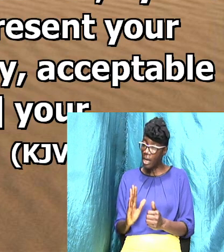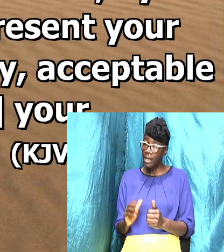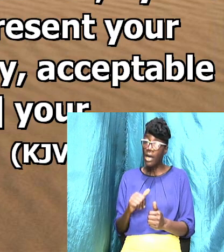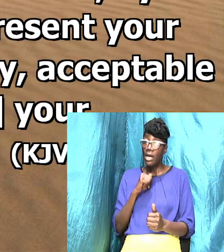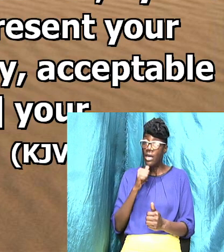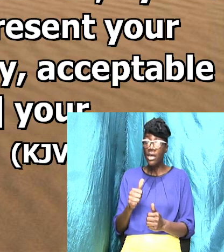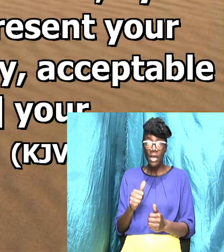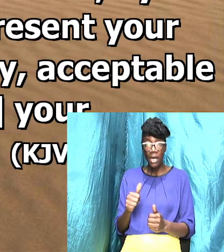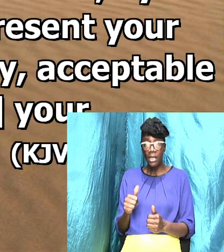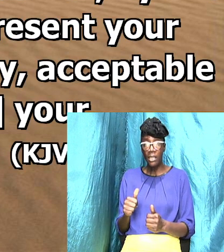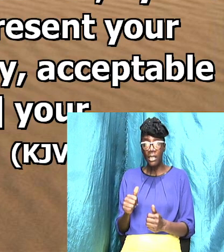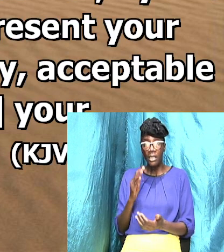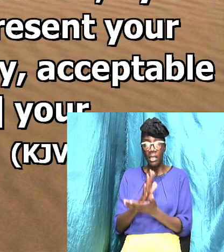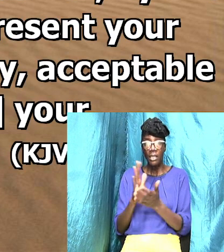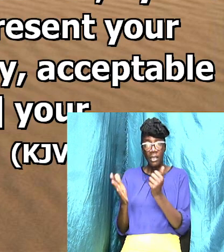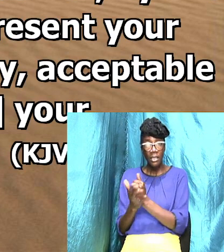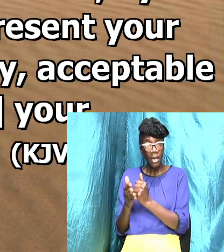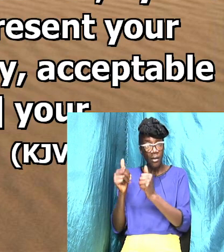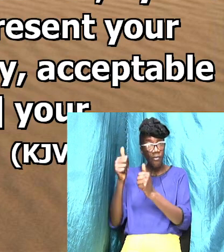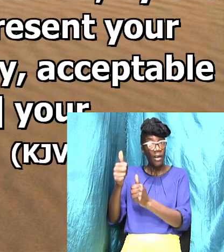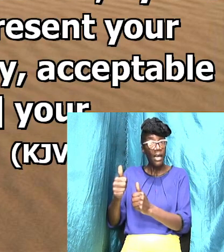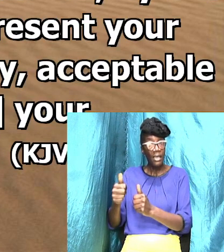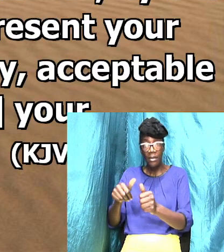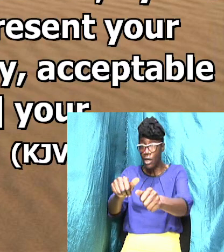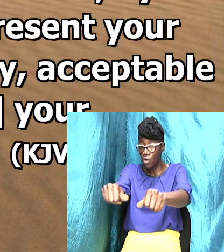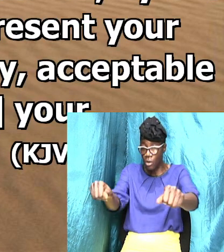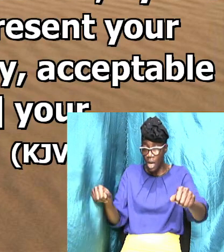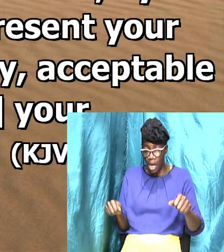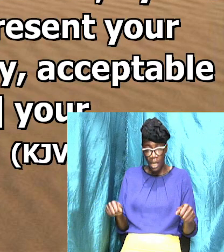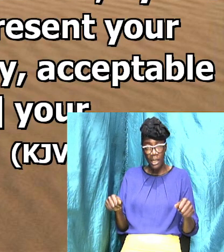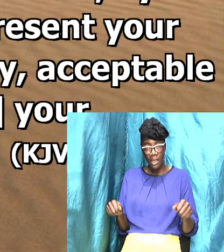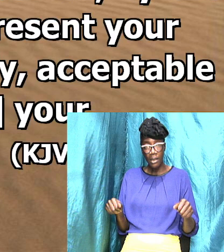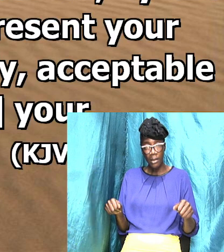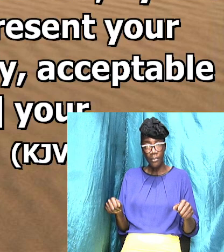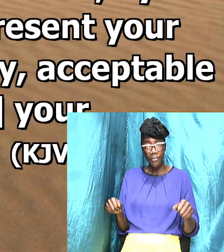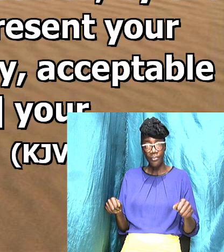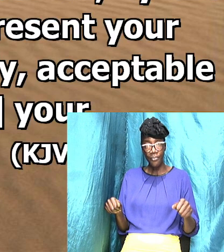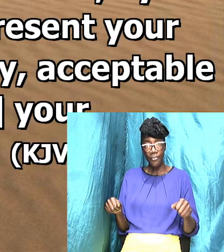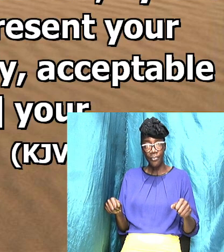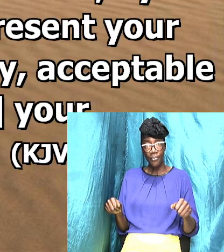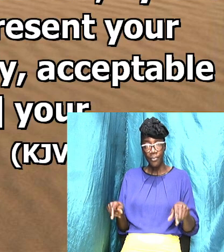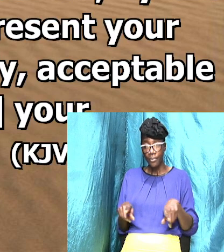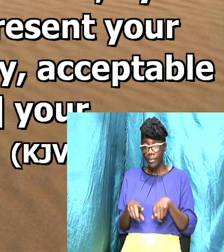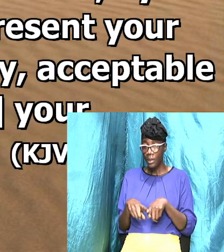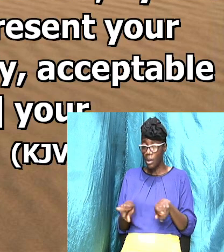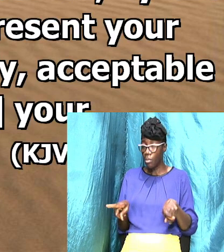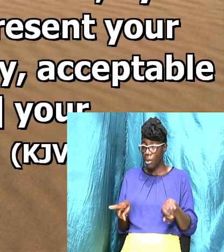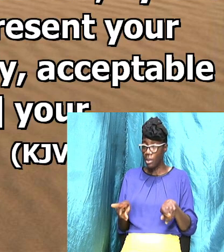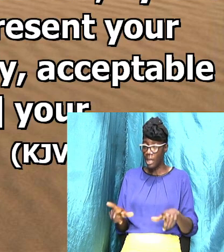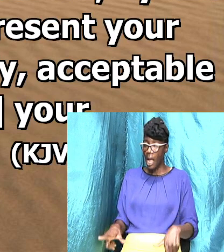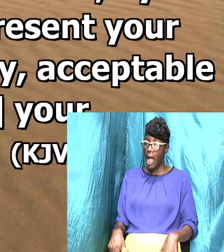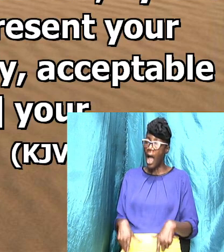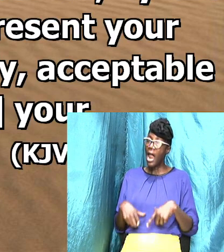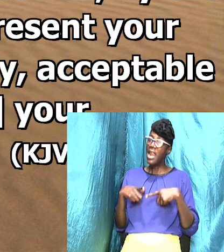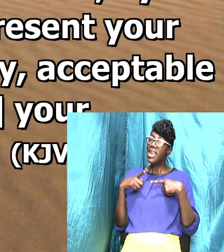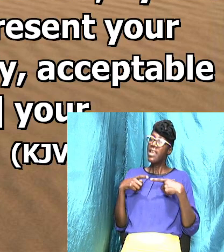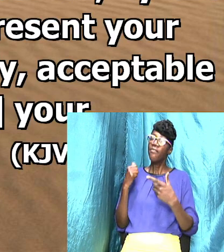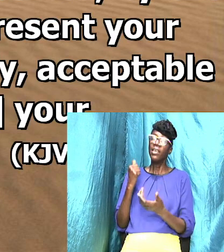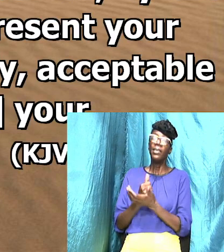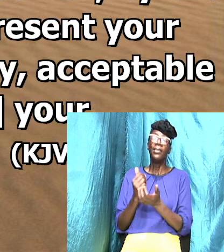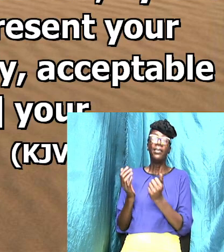a sacrifice on the altar, as in the Mosaic time, but a living